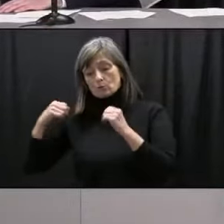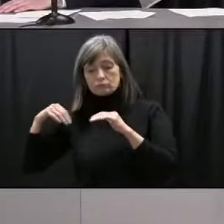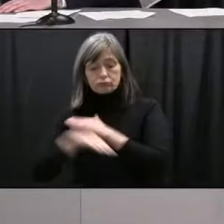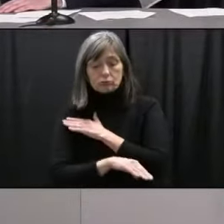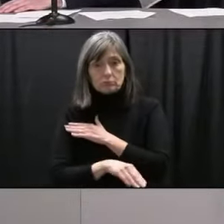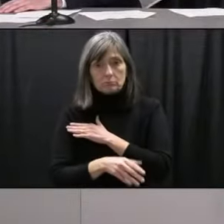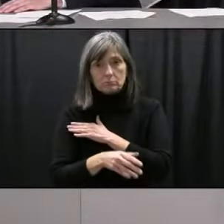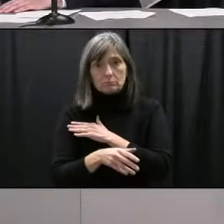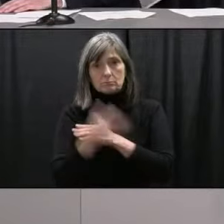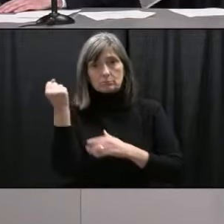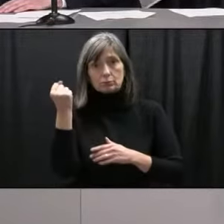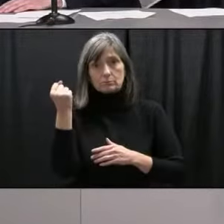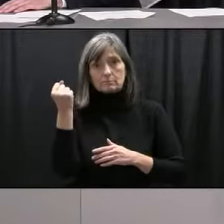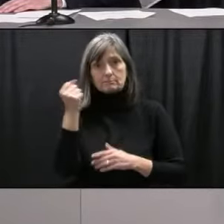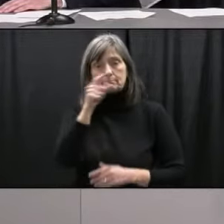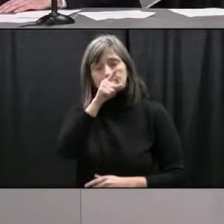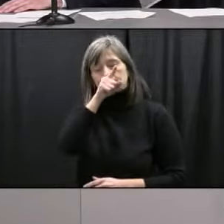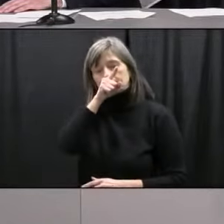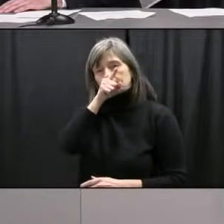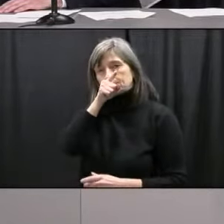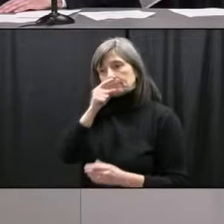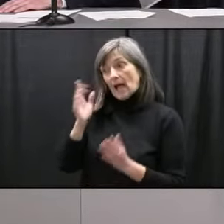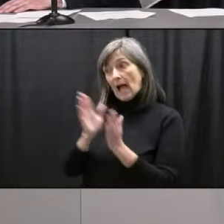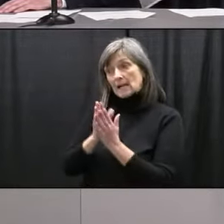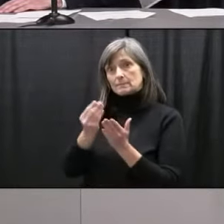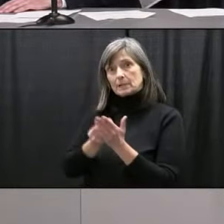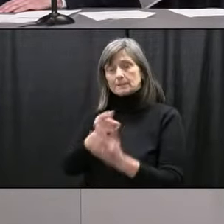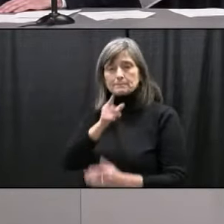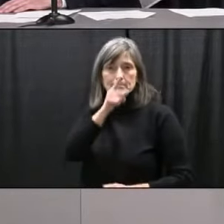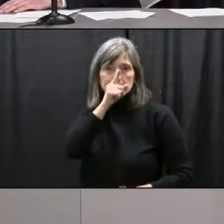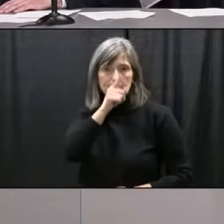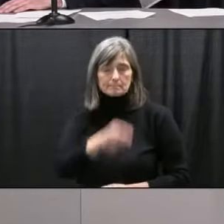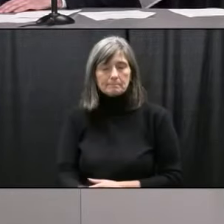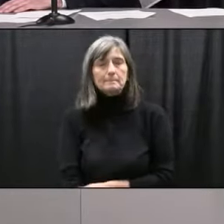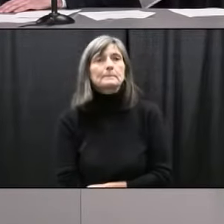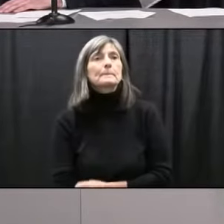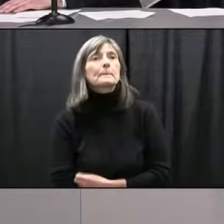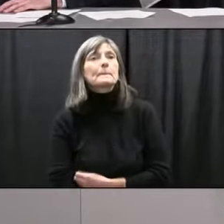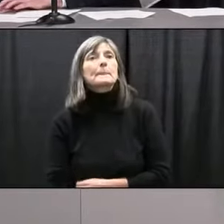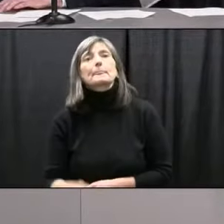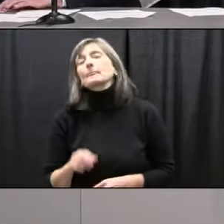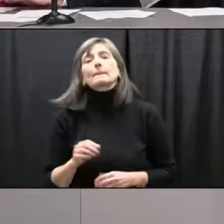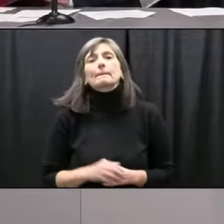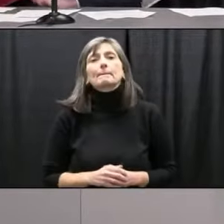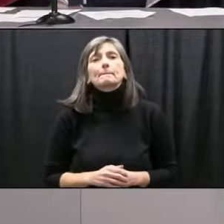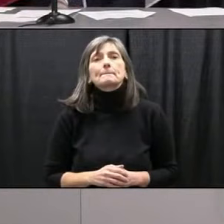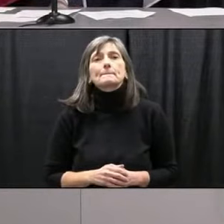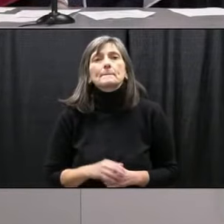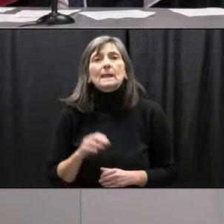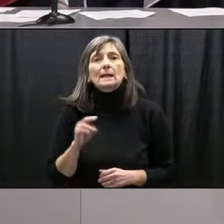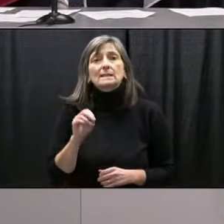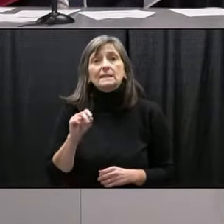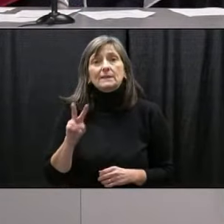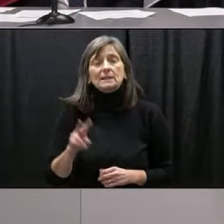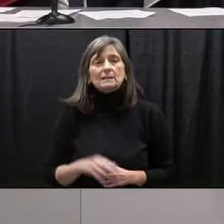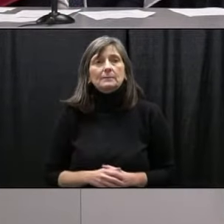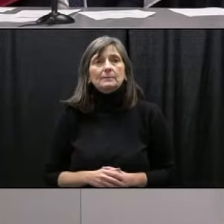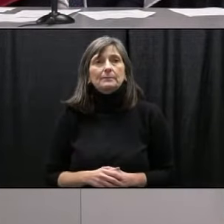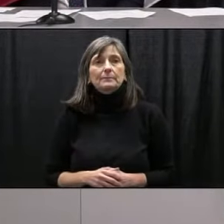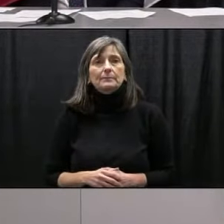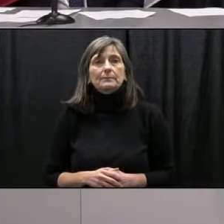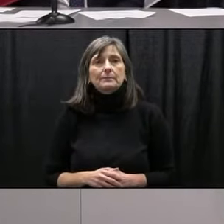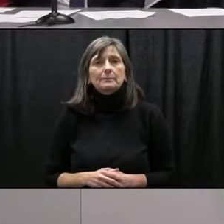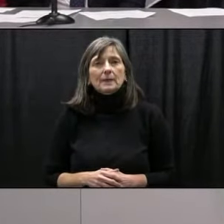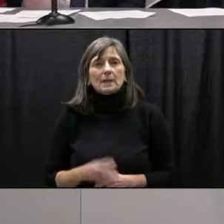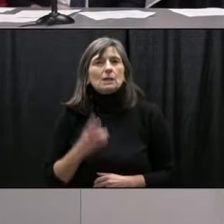Our next questions are from Ben Cleary with NTV. Please go ahead. Hi, thank you. Does this affect, we've